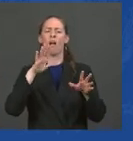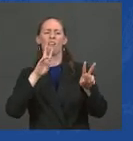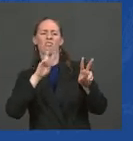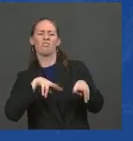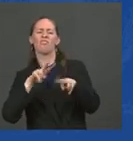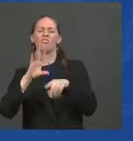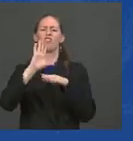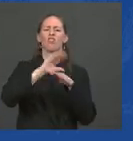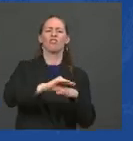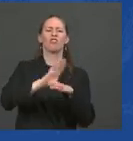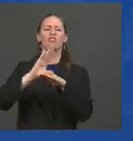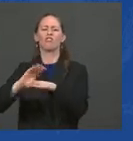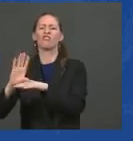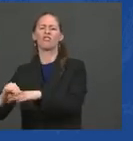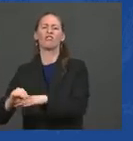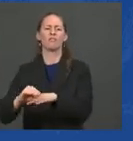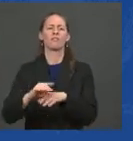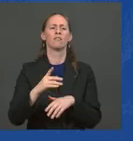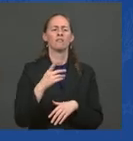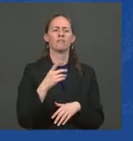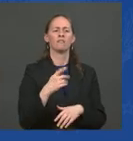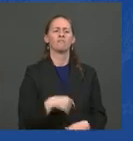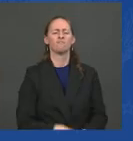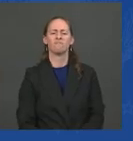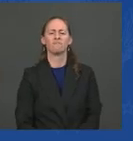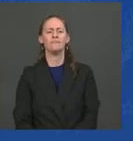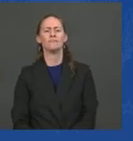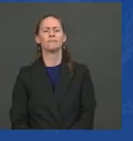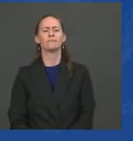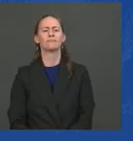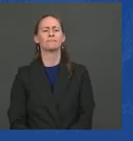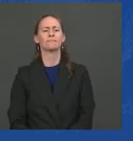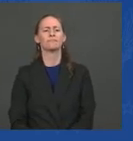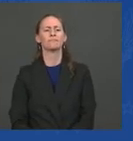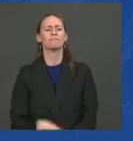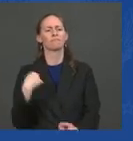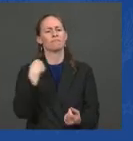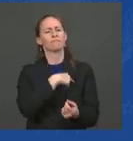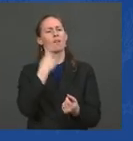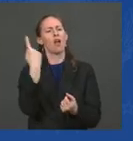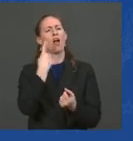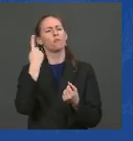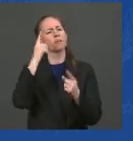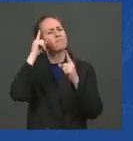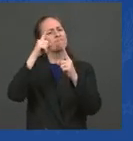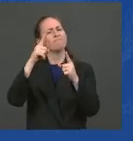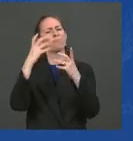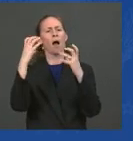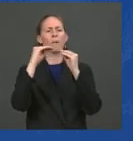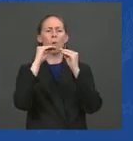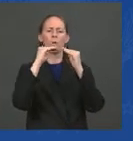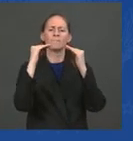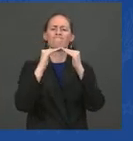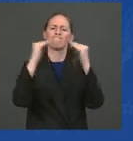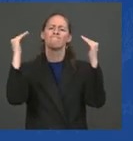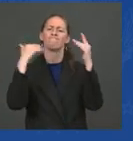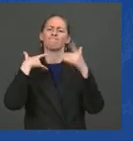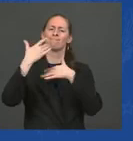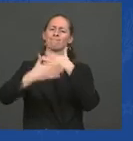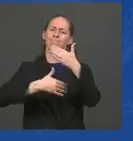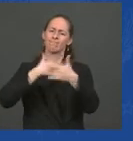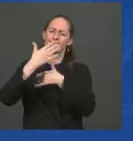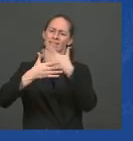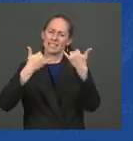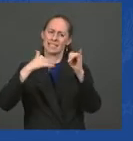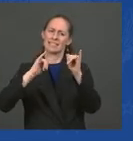it. The arc has always bent closer and closer to justice and inclusion. The